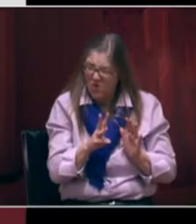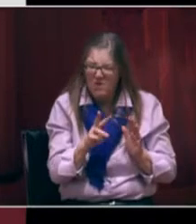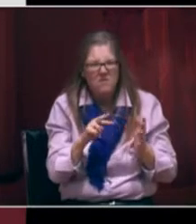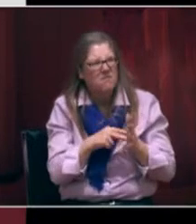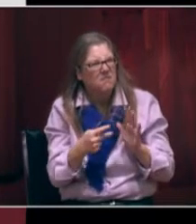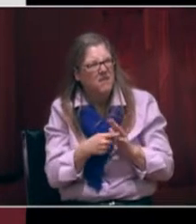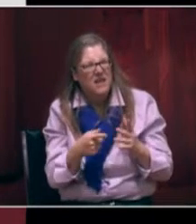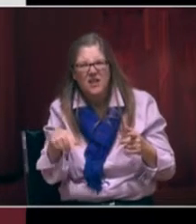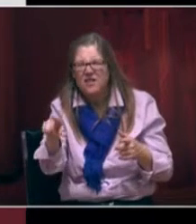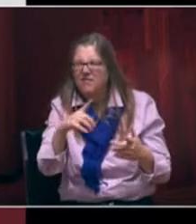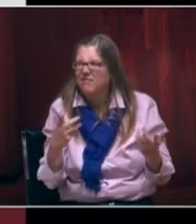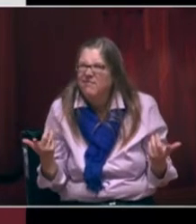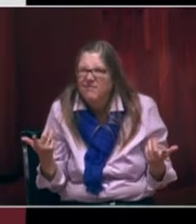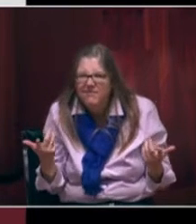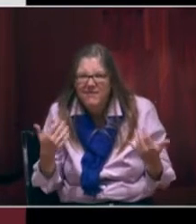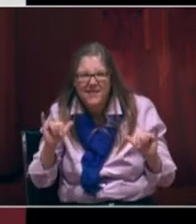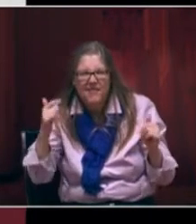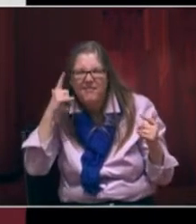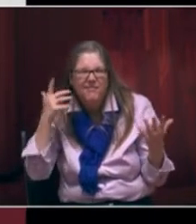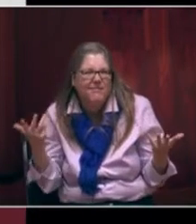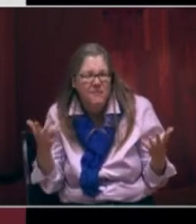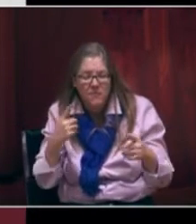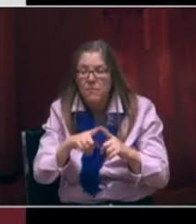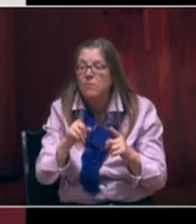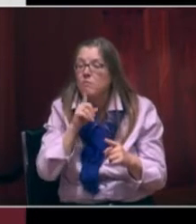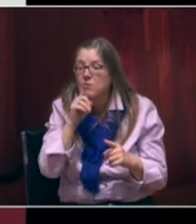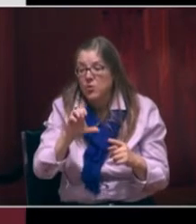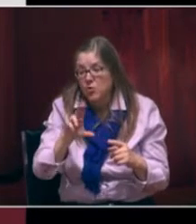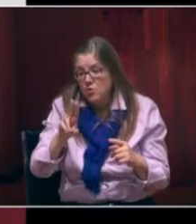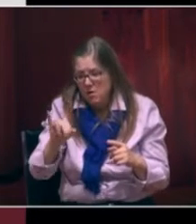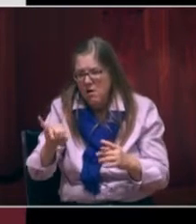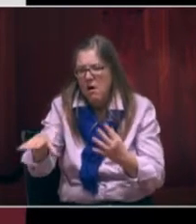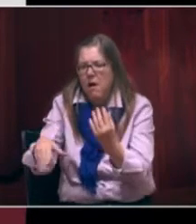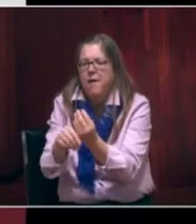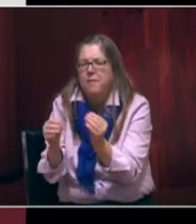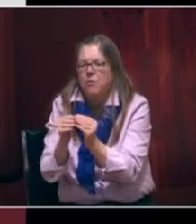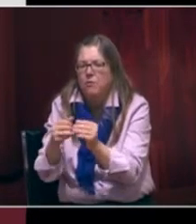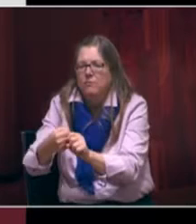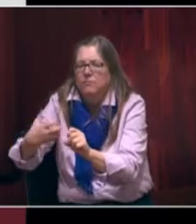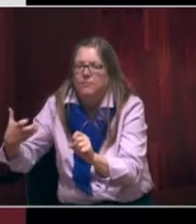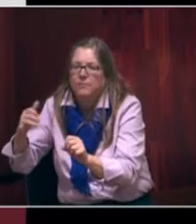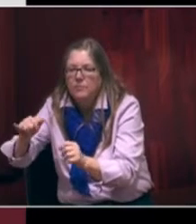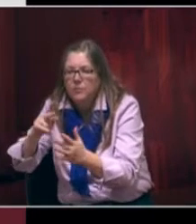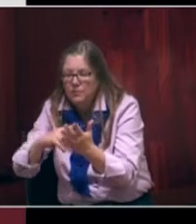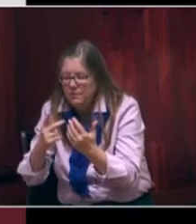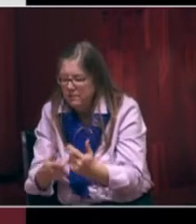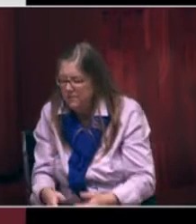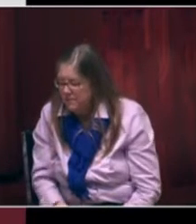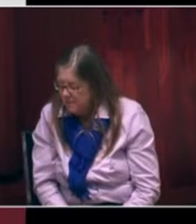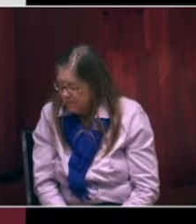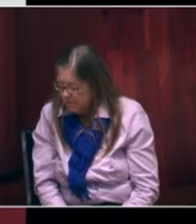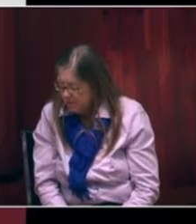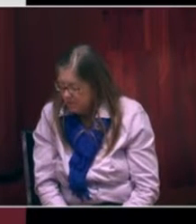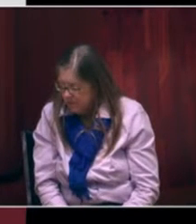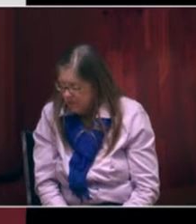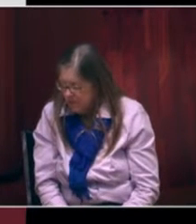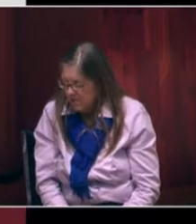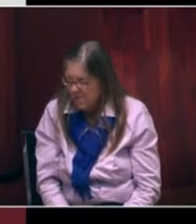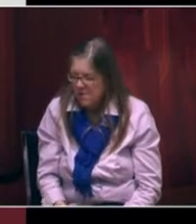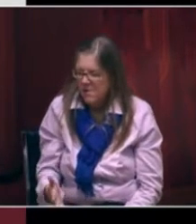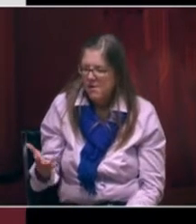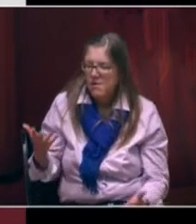absolutely nothing to you. But really, the CUI program took it a step further, and I'm going to go into that in the next couple slides. Now, of course,